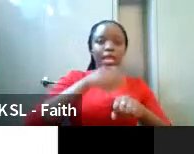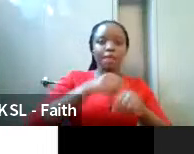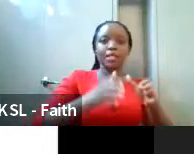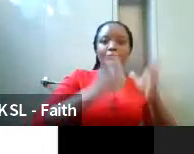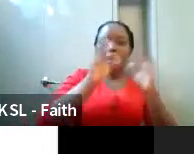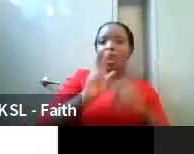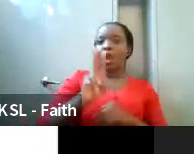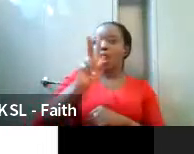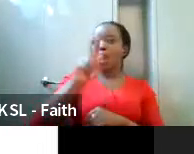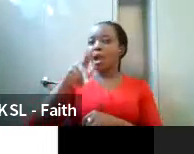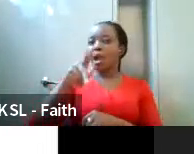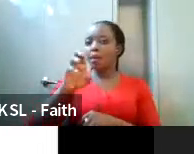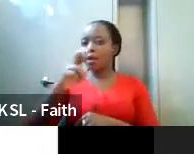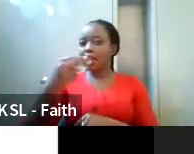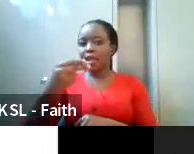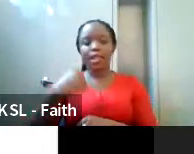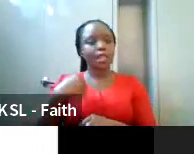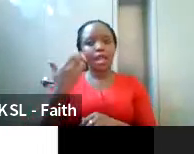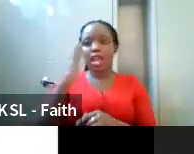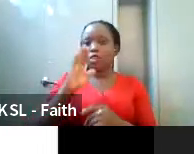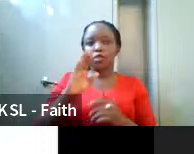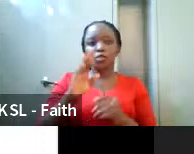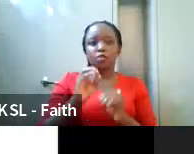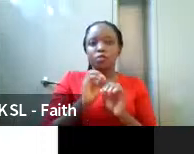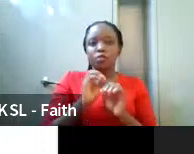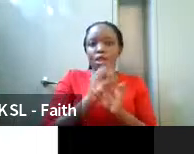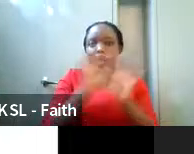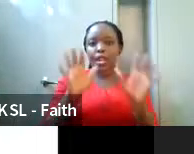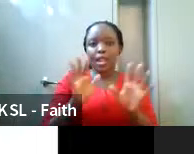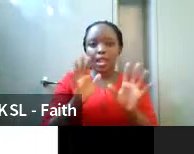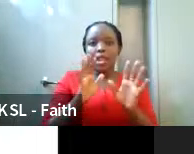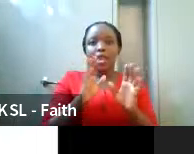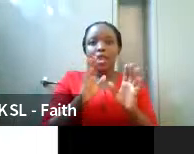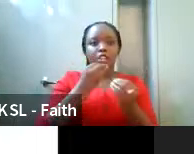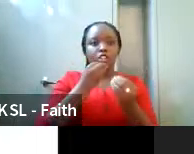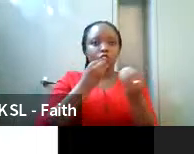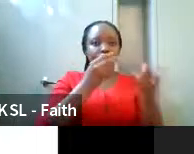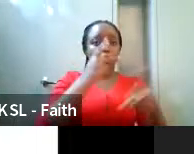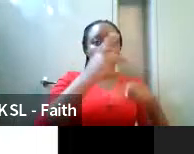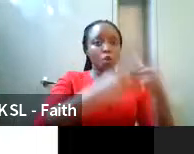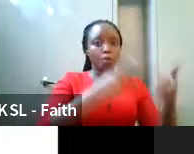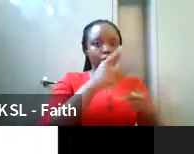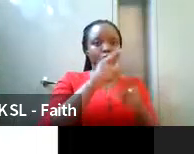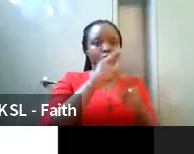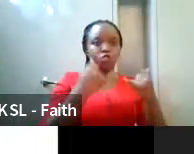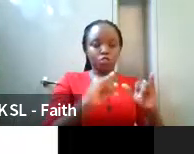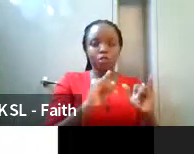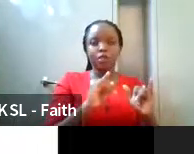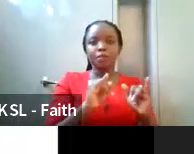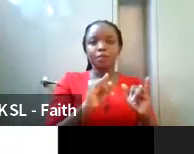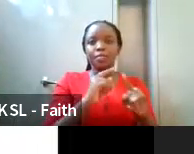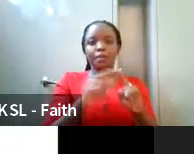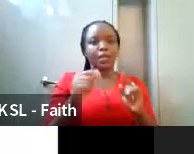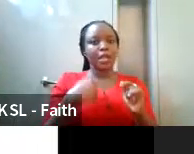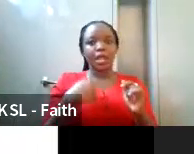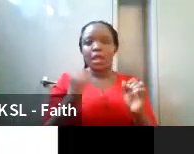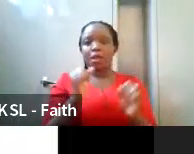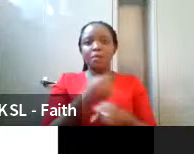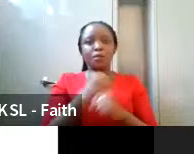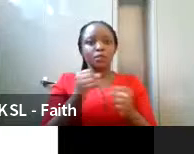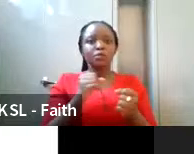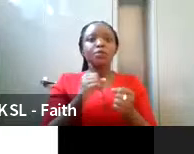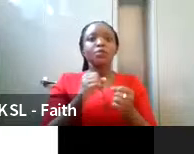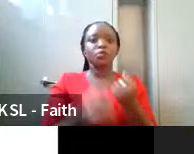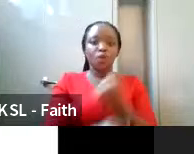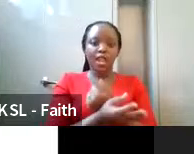I don't have a proper grasp of the thread or the process that you had gone through. So I'm not able to efficiently